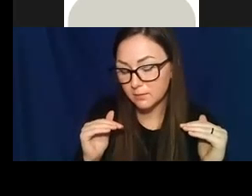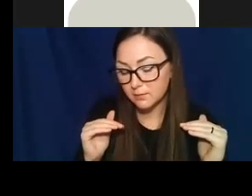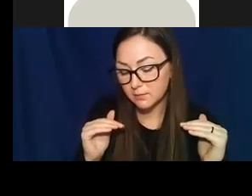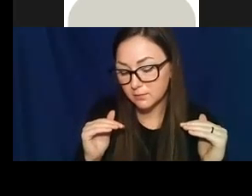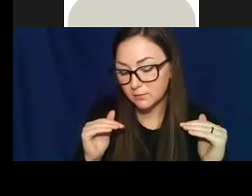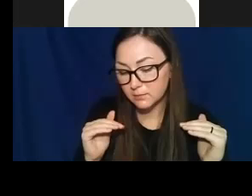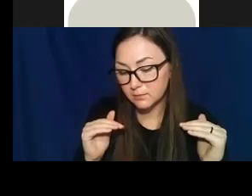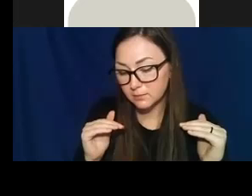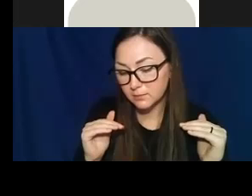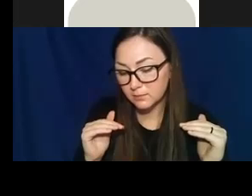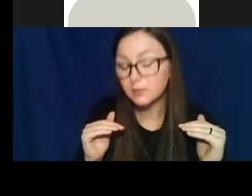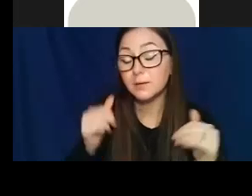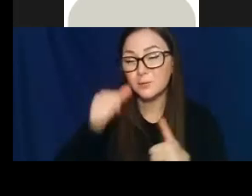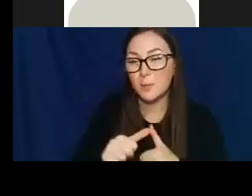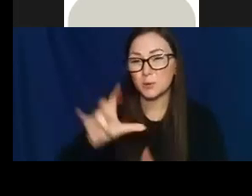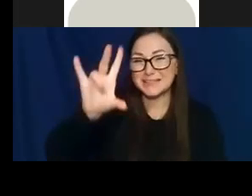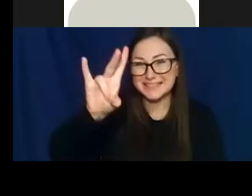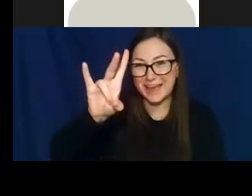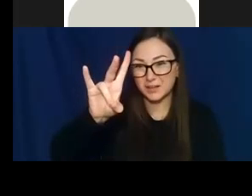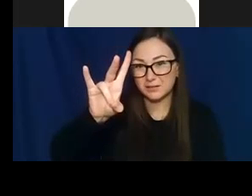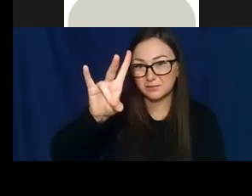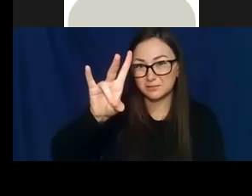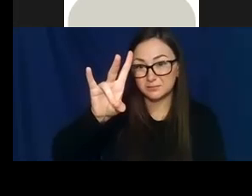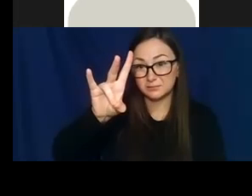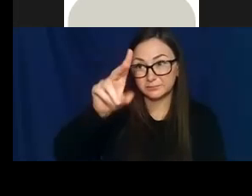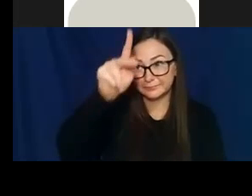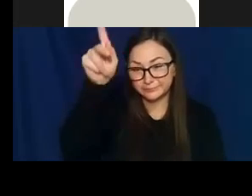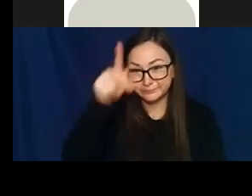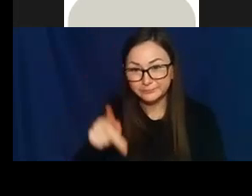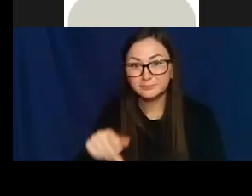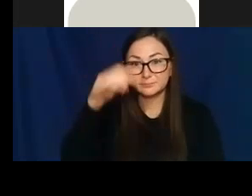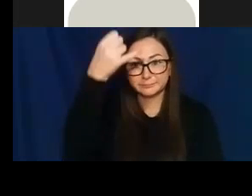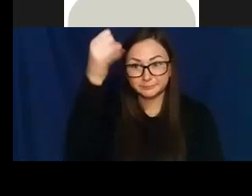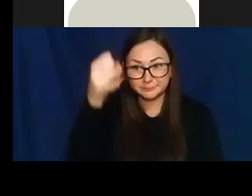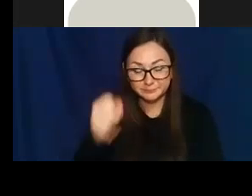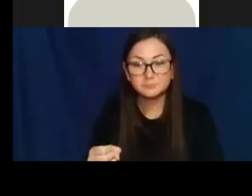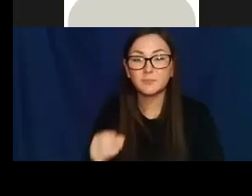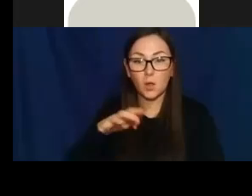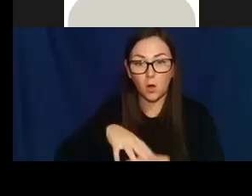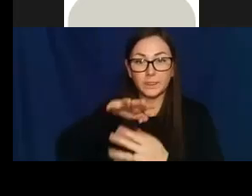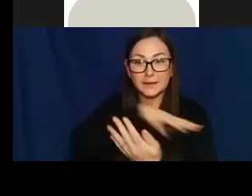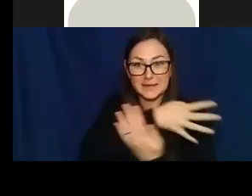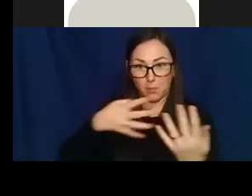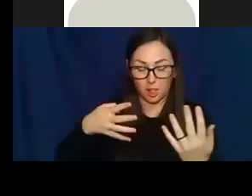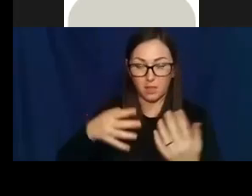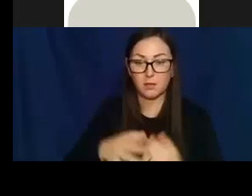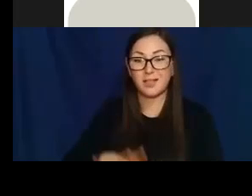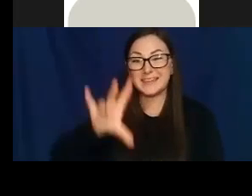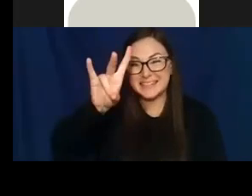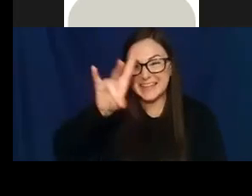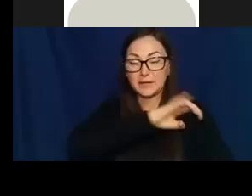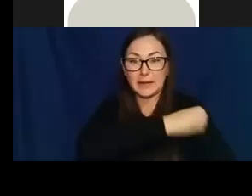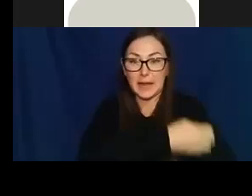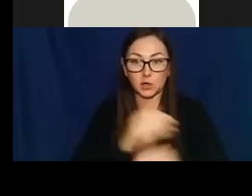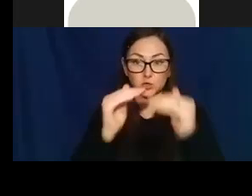we call periods on the periodic table. I'll demonstrate that here in a little bit. Okay? There's 7 energy levels. So